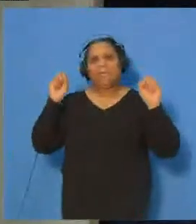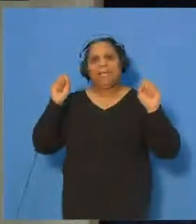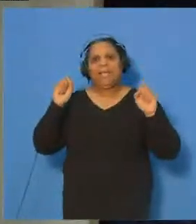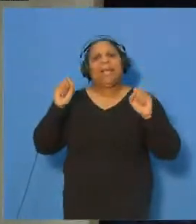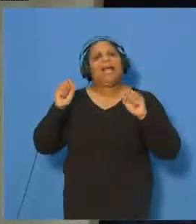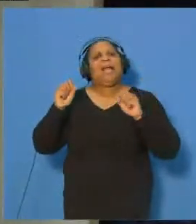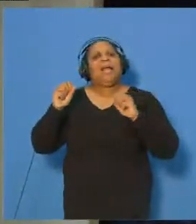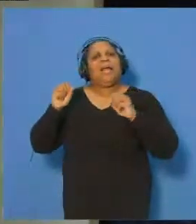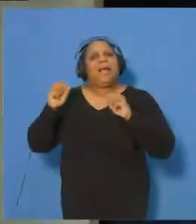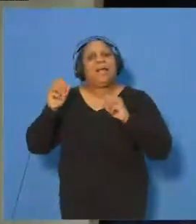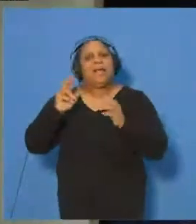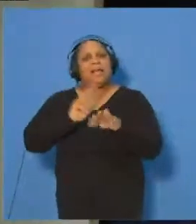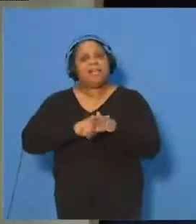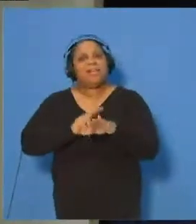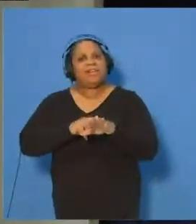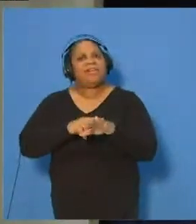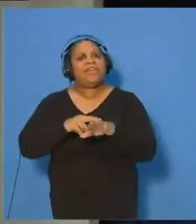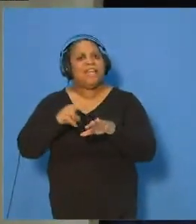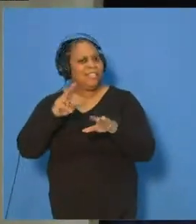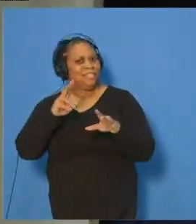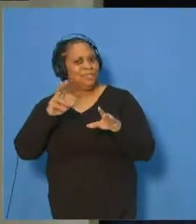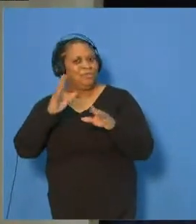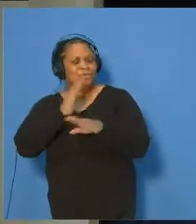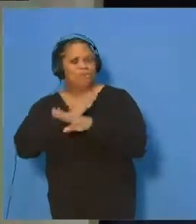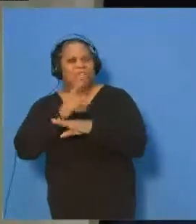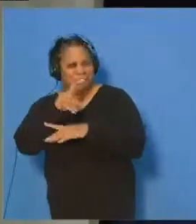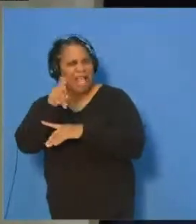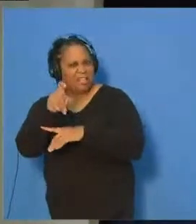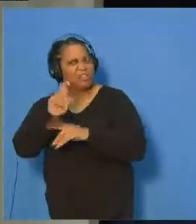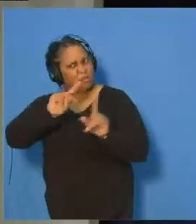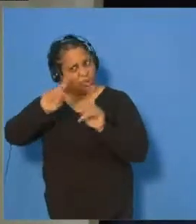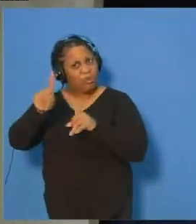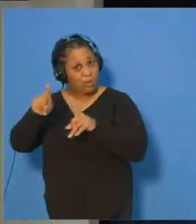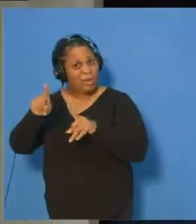really quickly, Premier, I'll be going down after cabinet tomorrow to be tested.